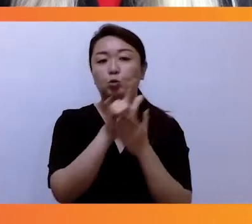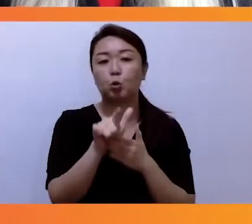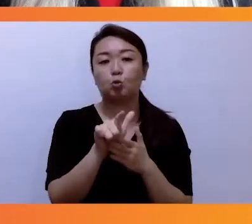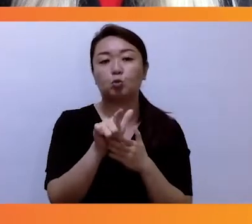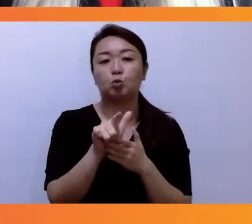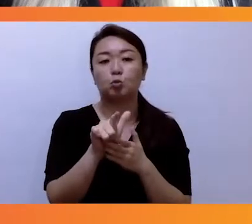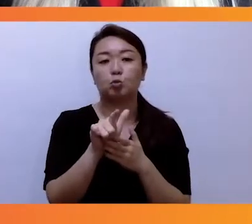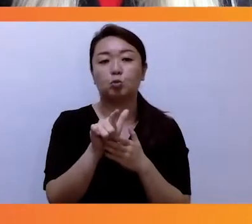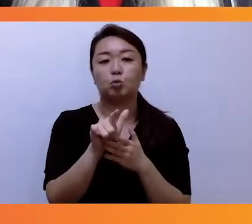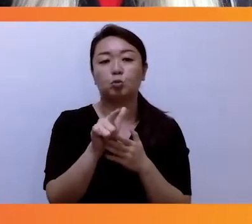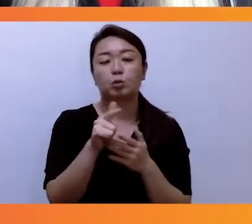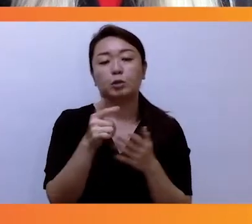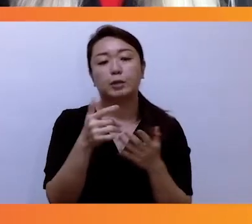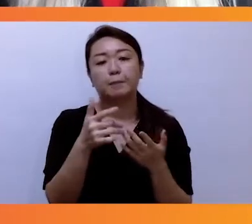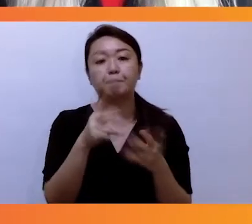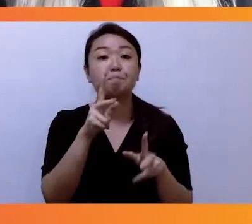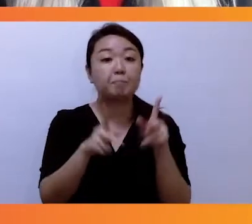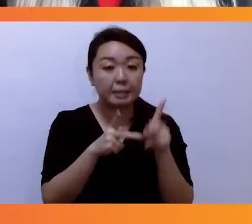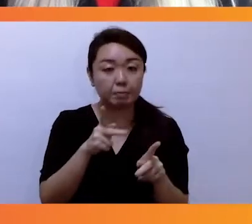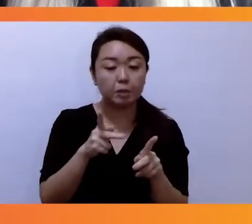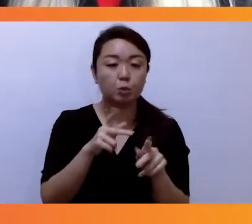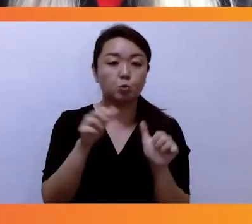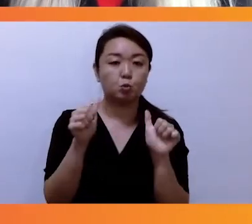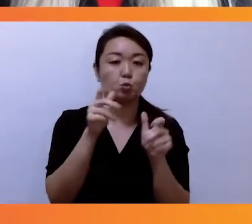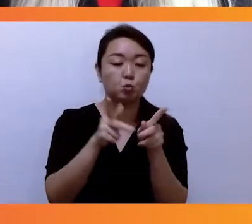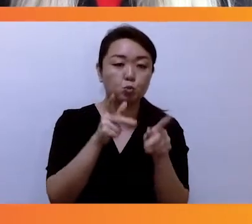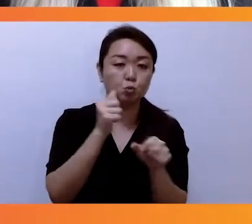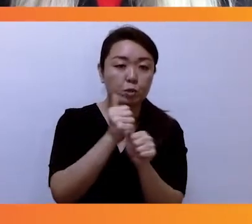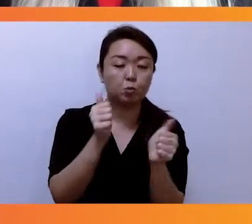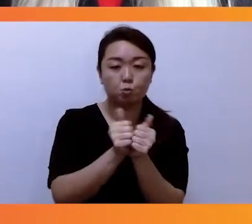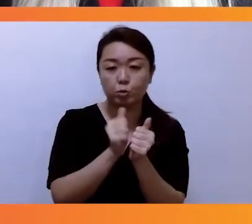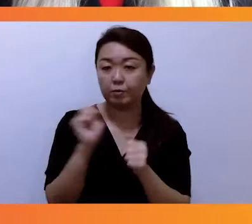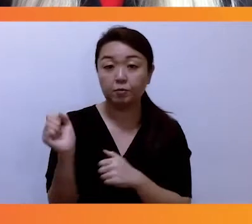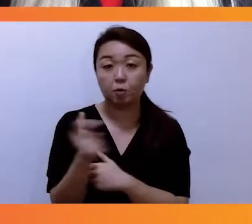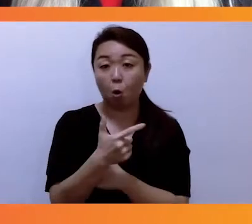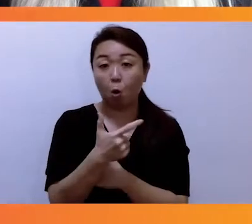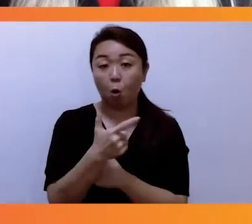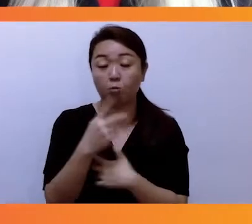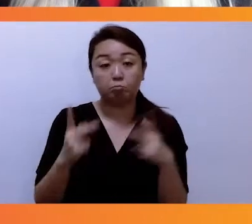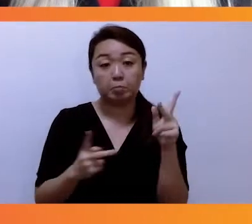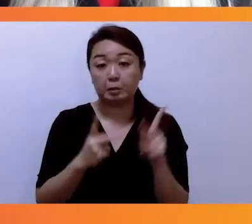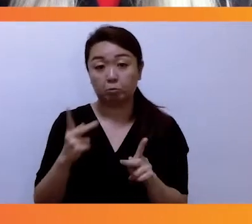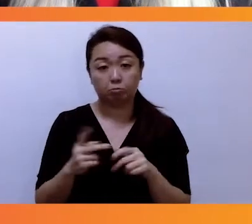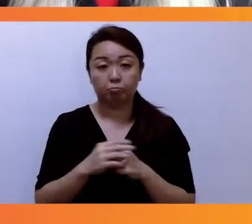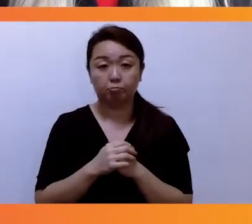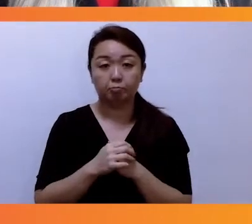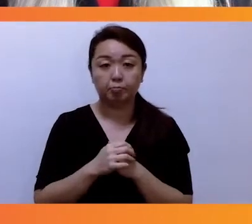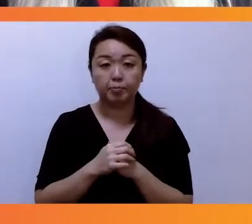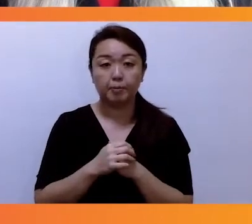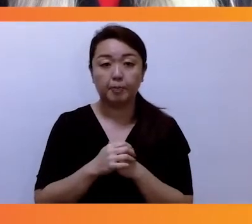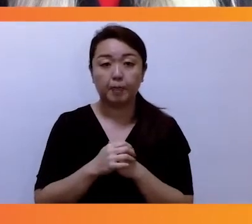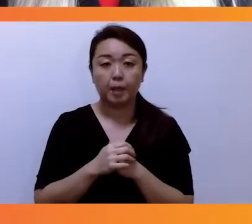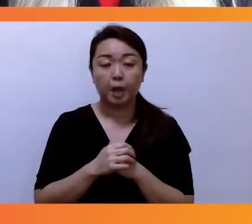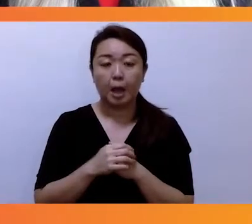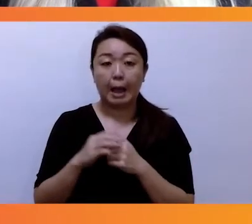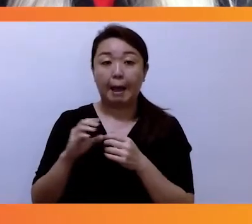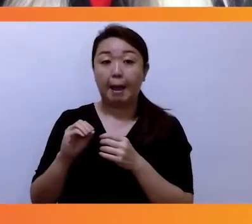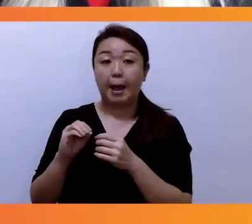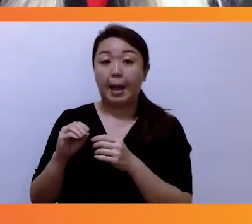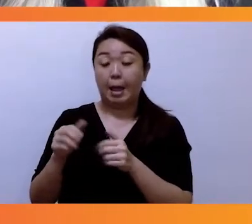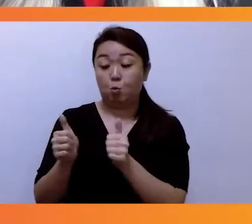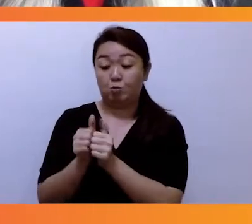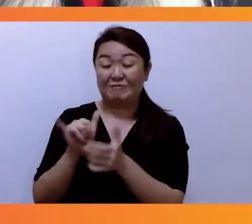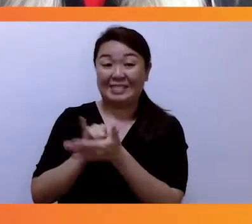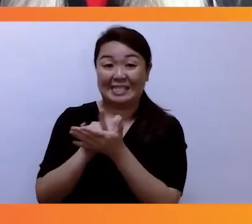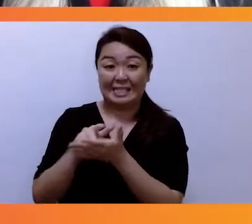educating those people to work with all people.